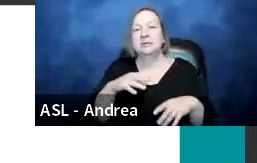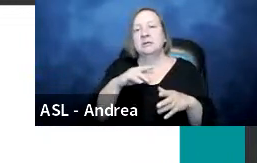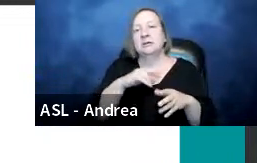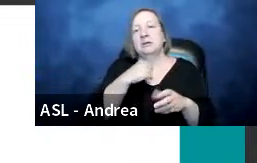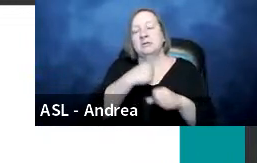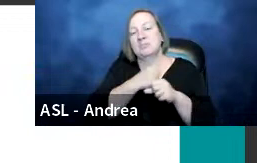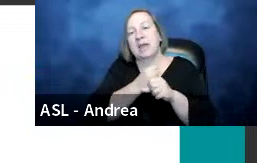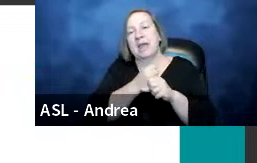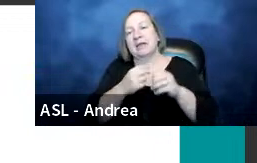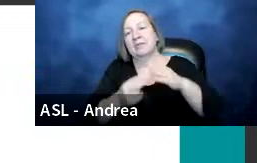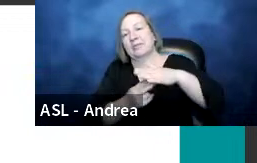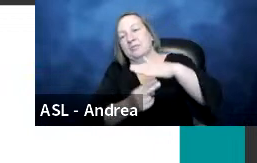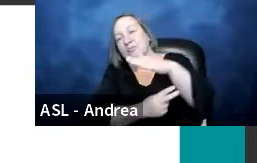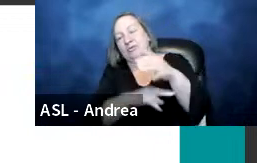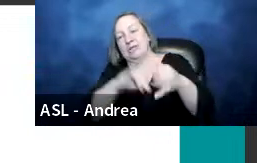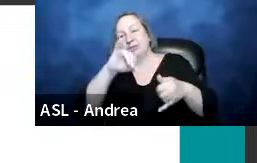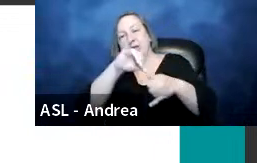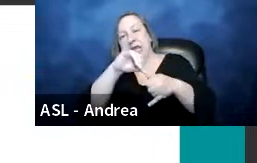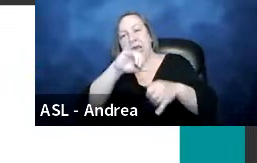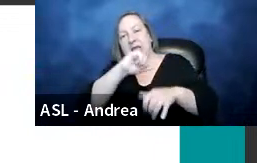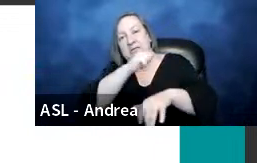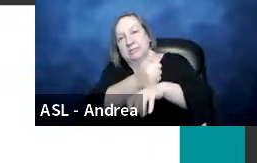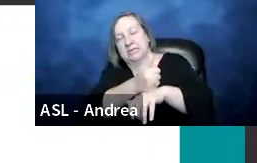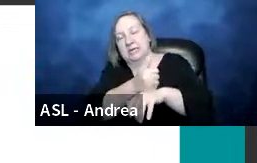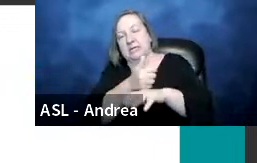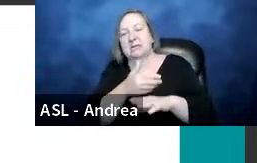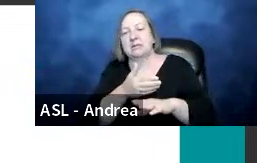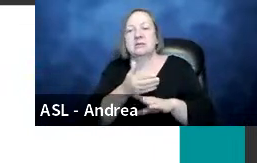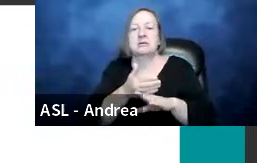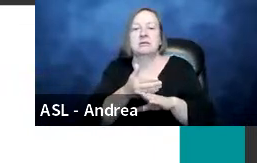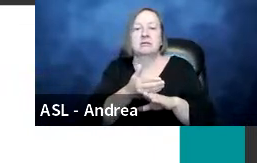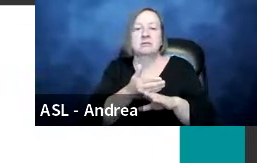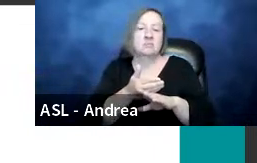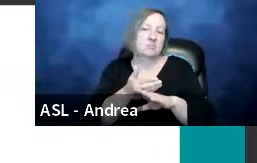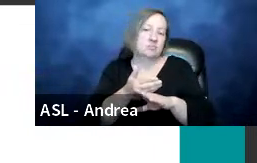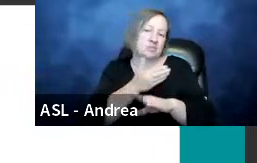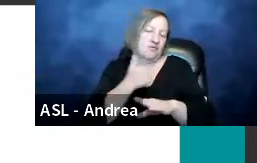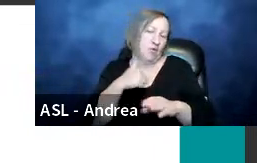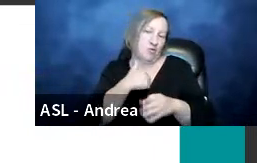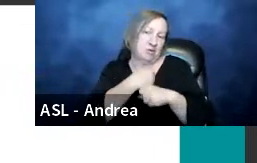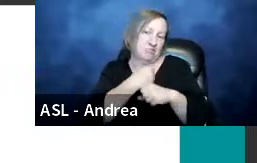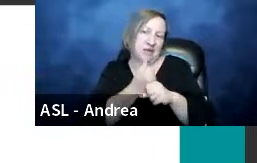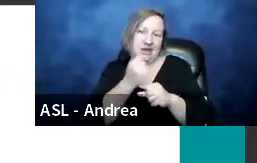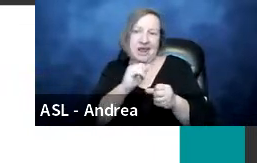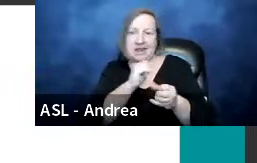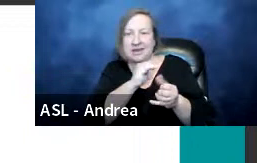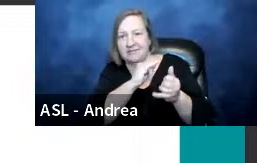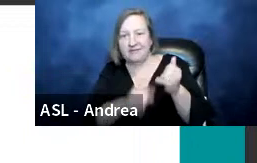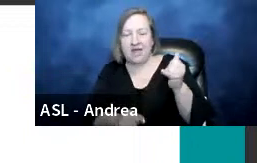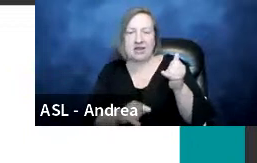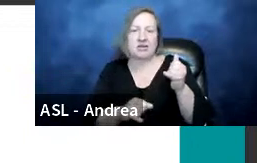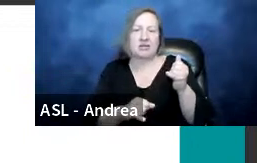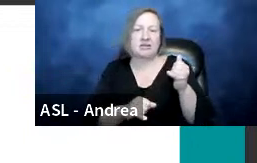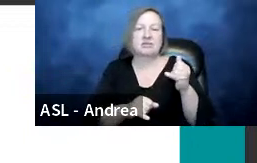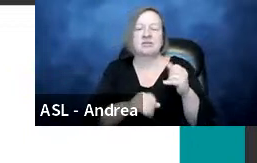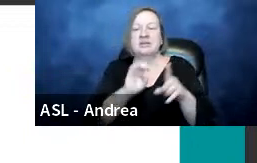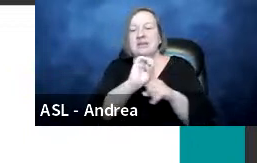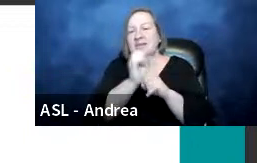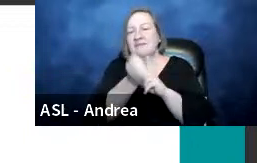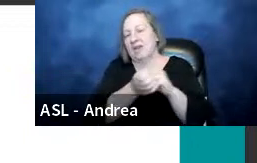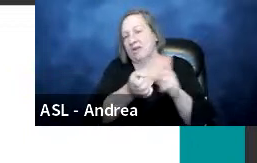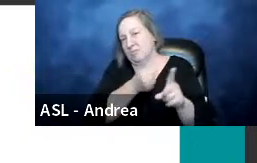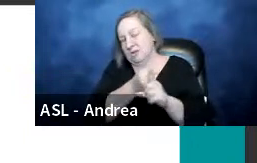set before we move in the final environmental impact statement